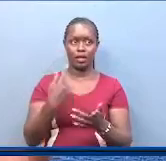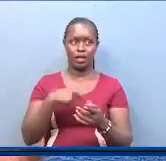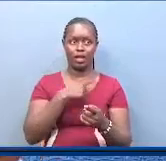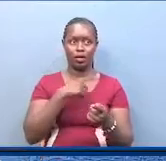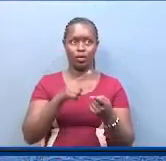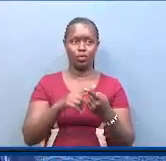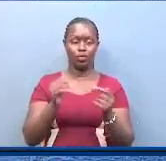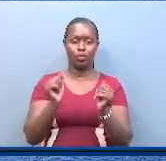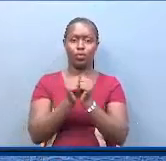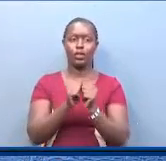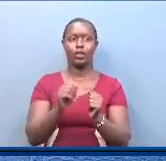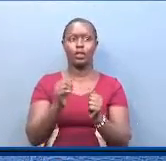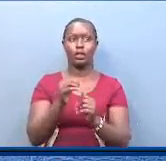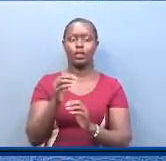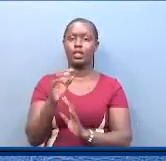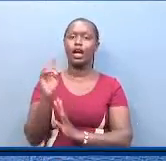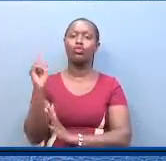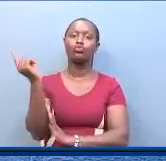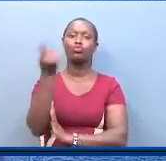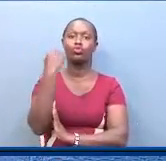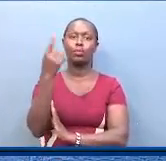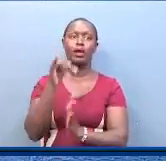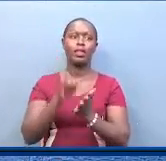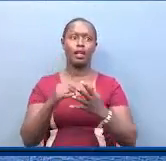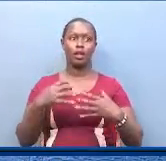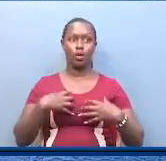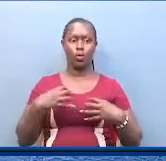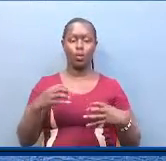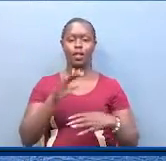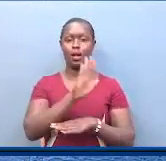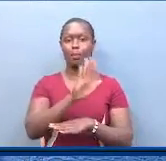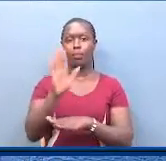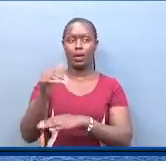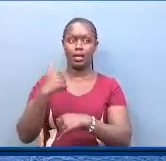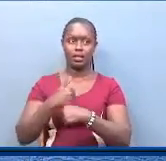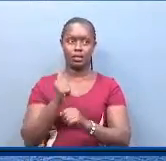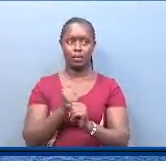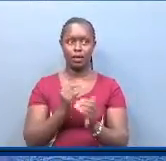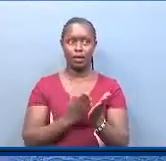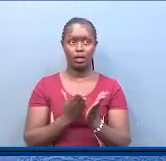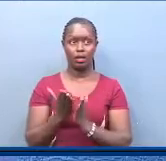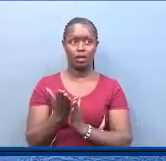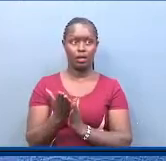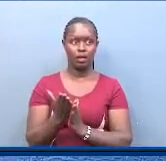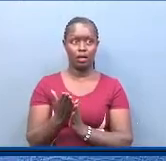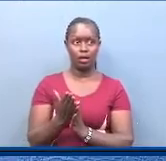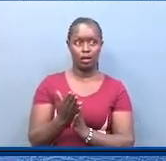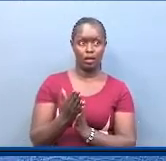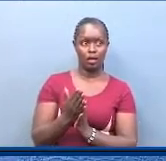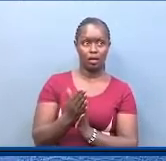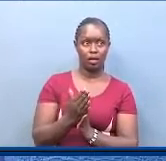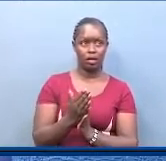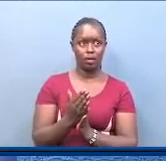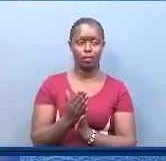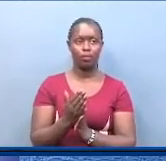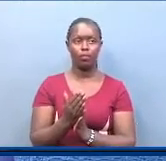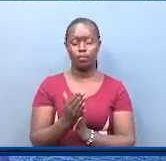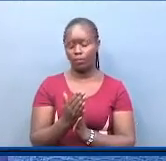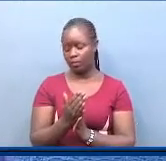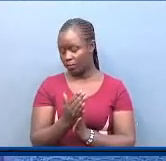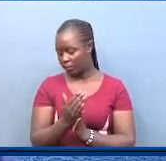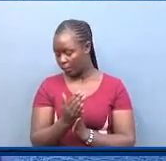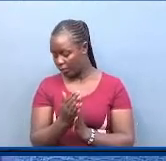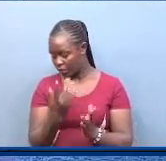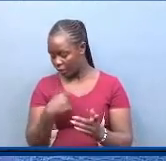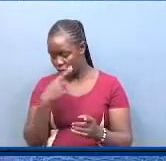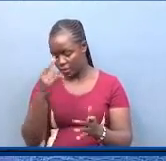choppers, is that her wealth is made through what do we call it? Through, what is